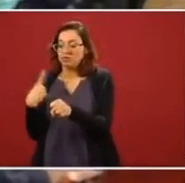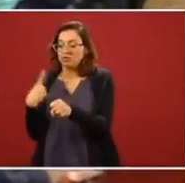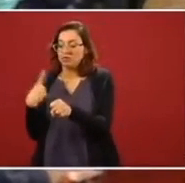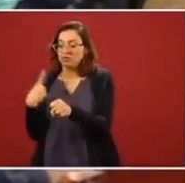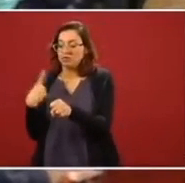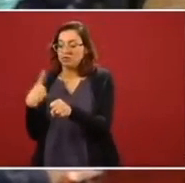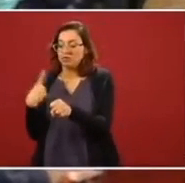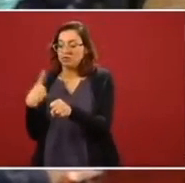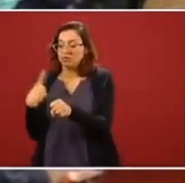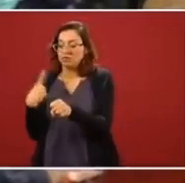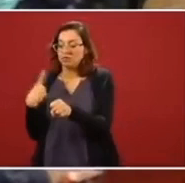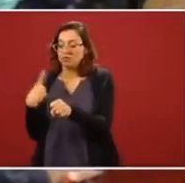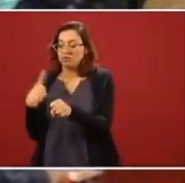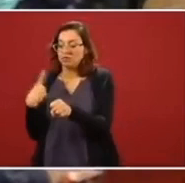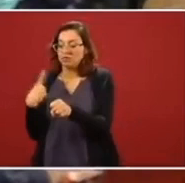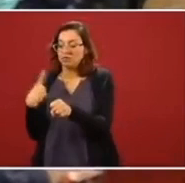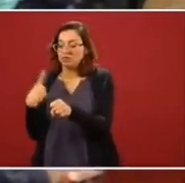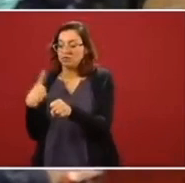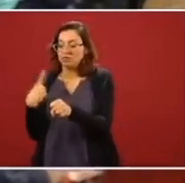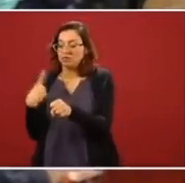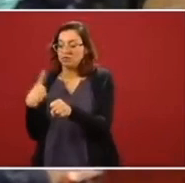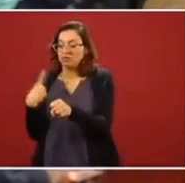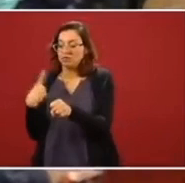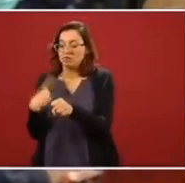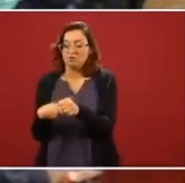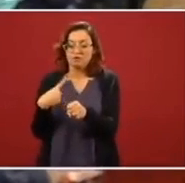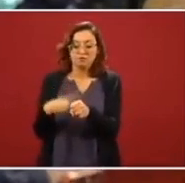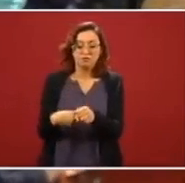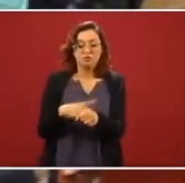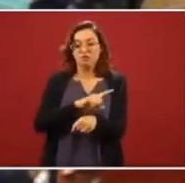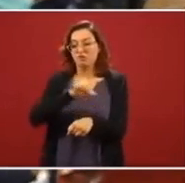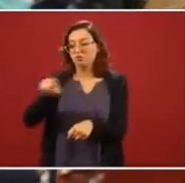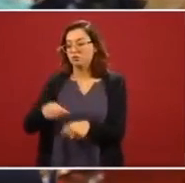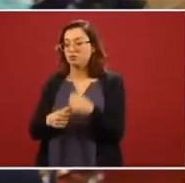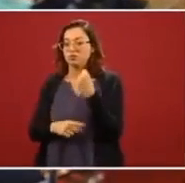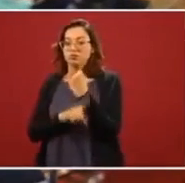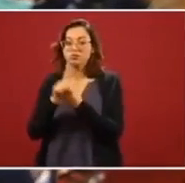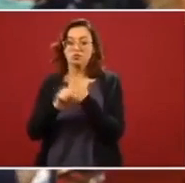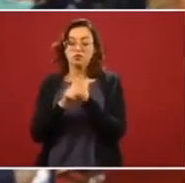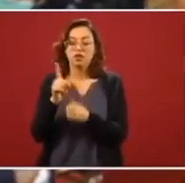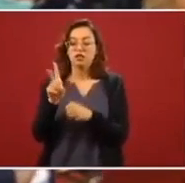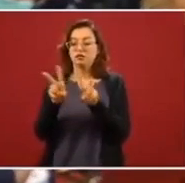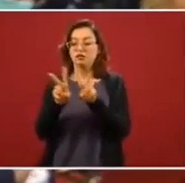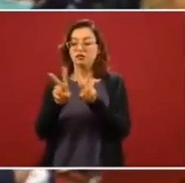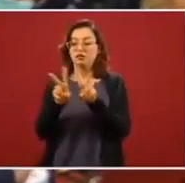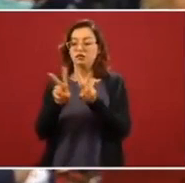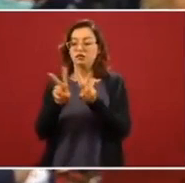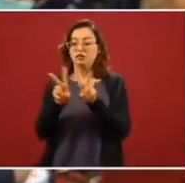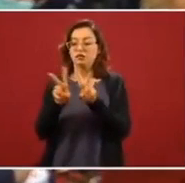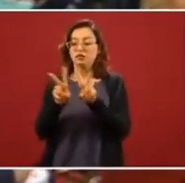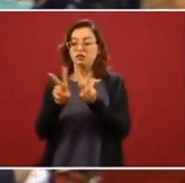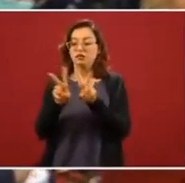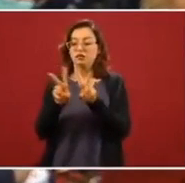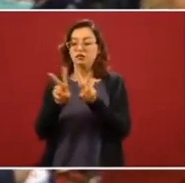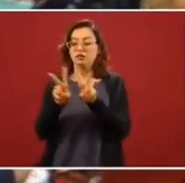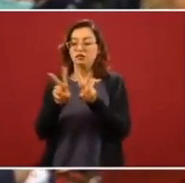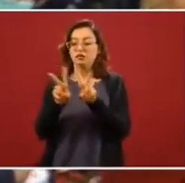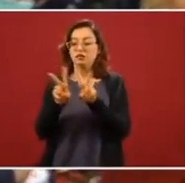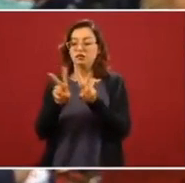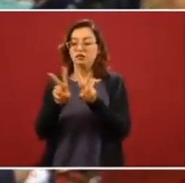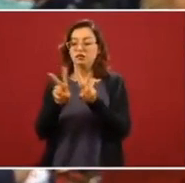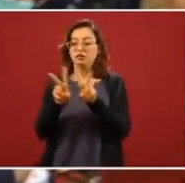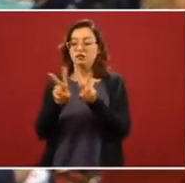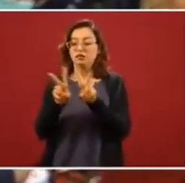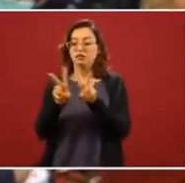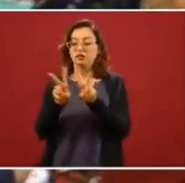that their visits be very well arranged. El tema de inclusión laboral en el gobierno y un And the matter of including them